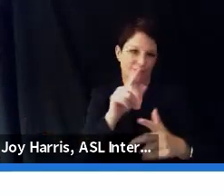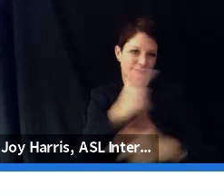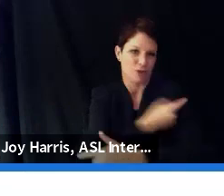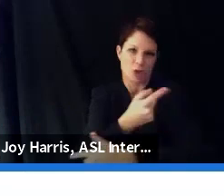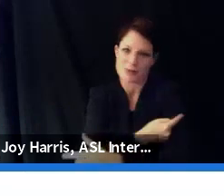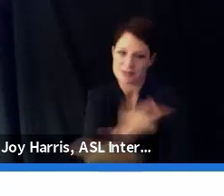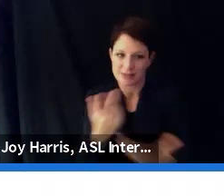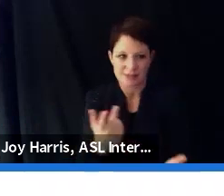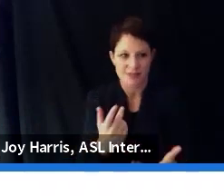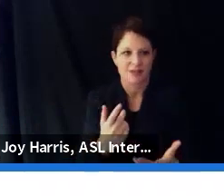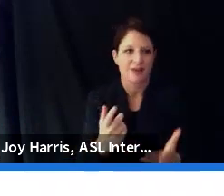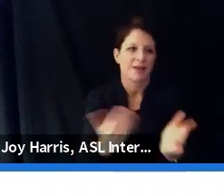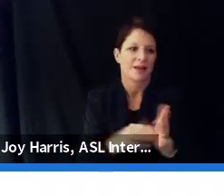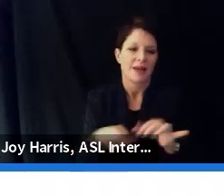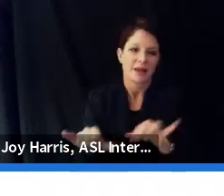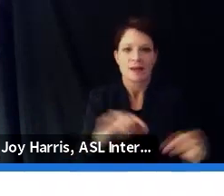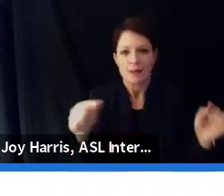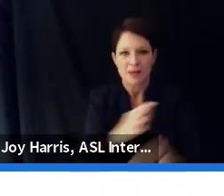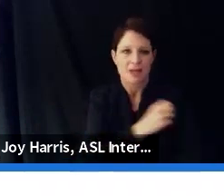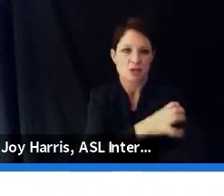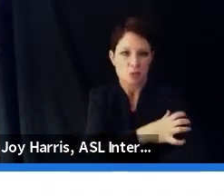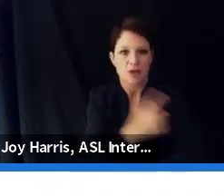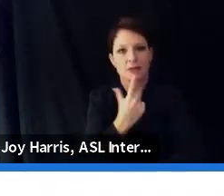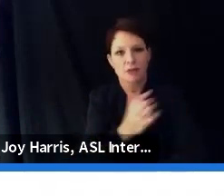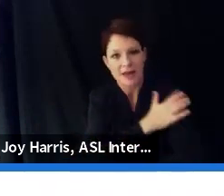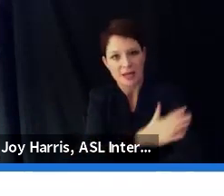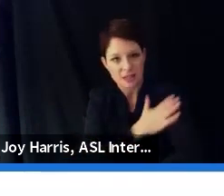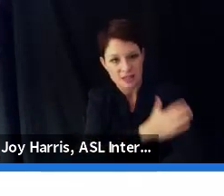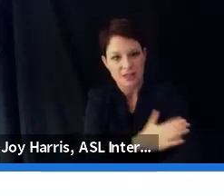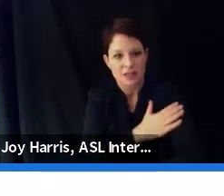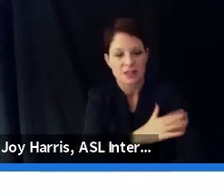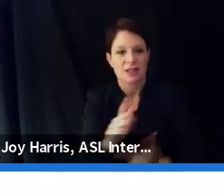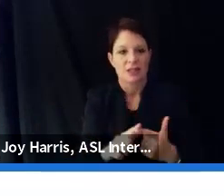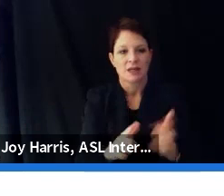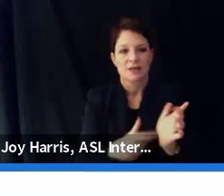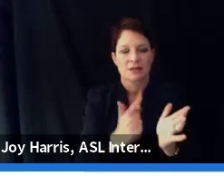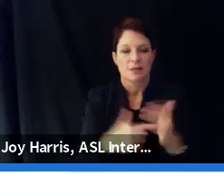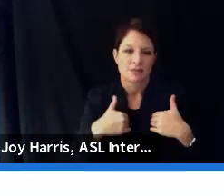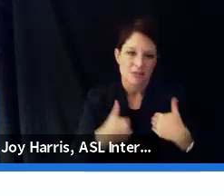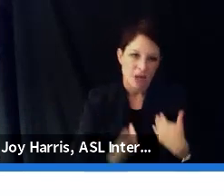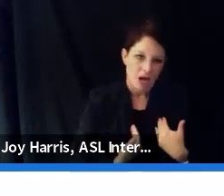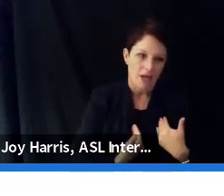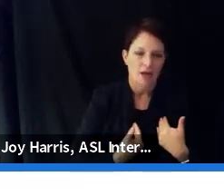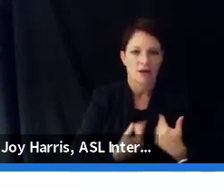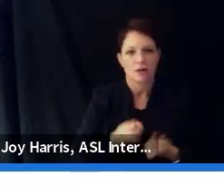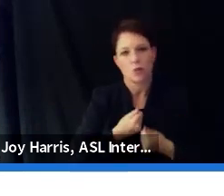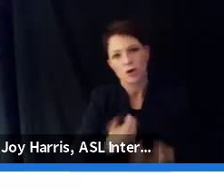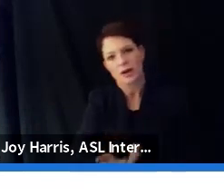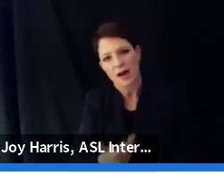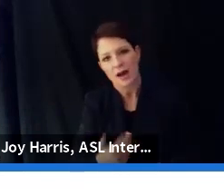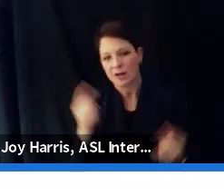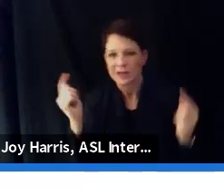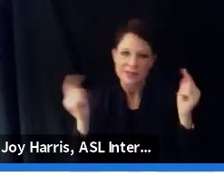some common side effects are pain and swelling and redness in your arm, and sometimes feeling kind of worn out for the next day or